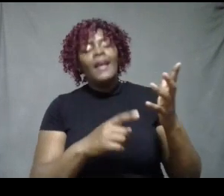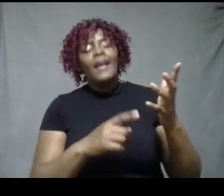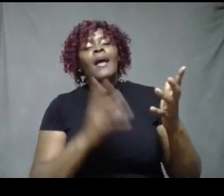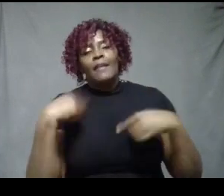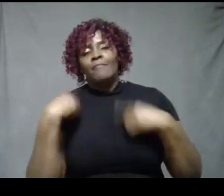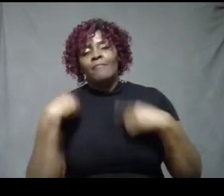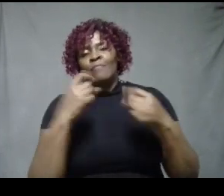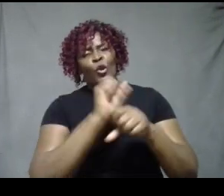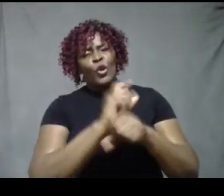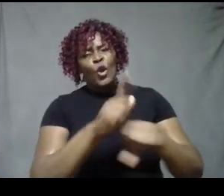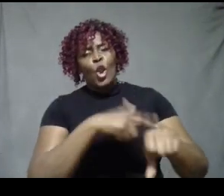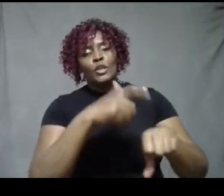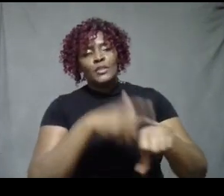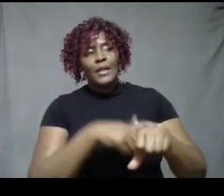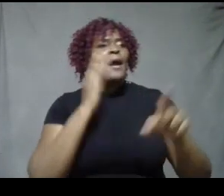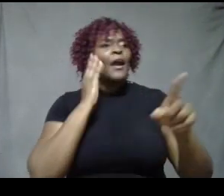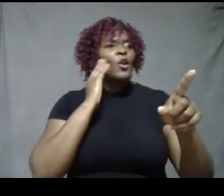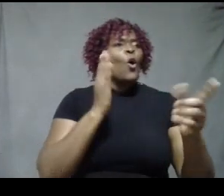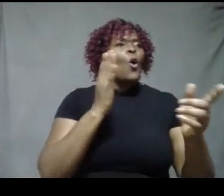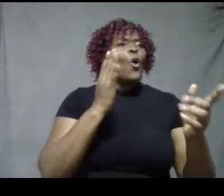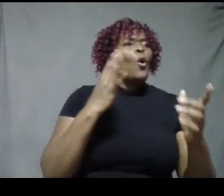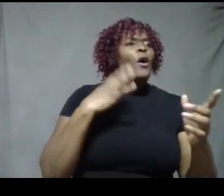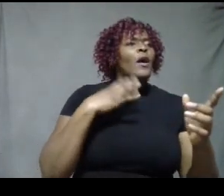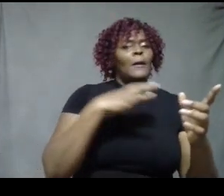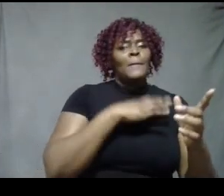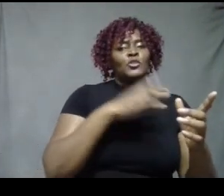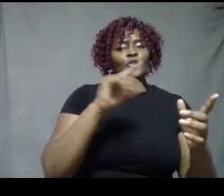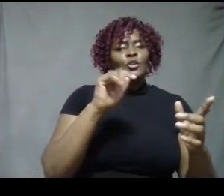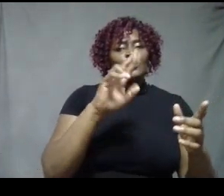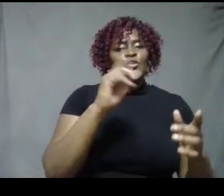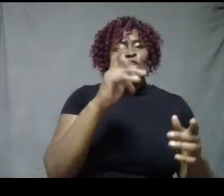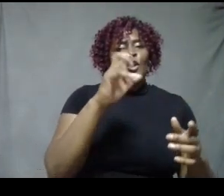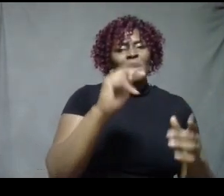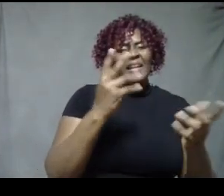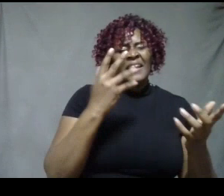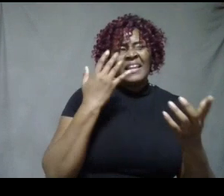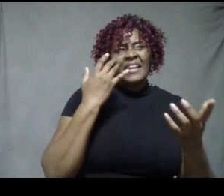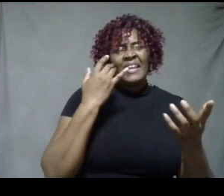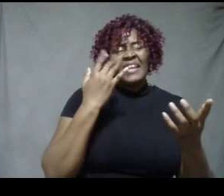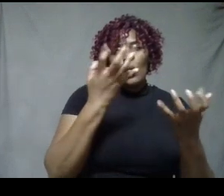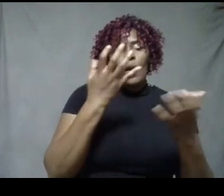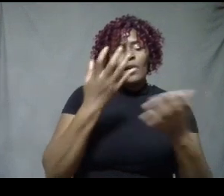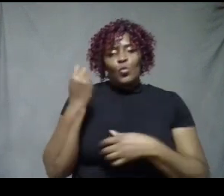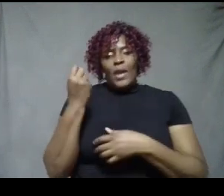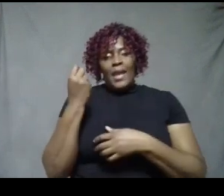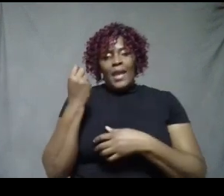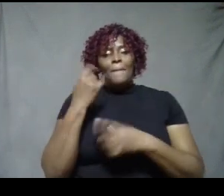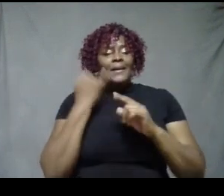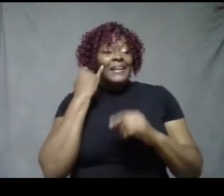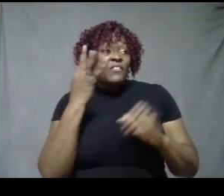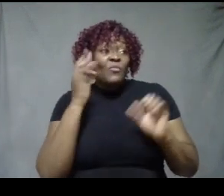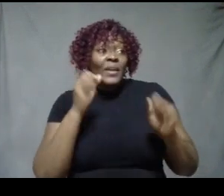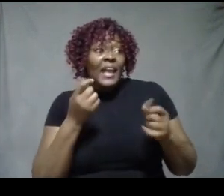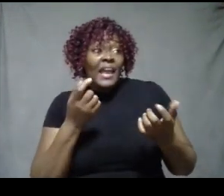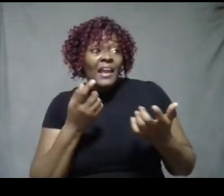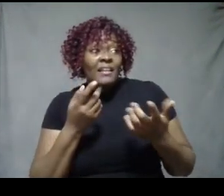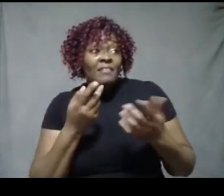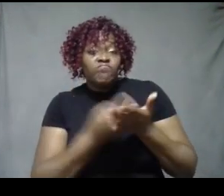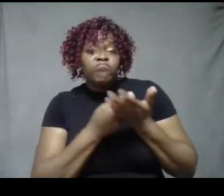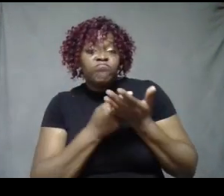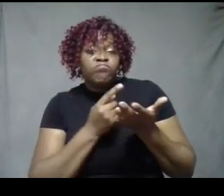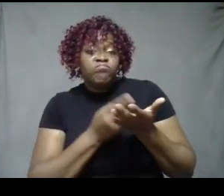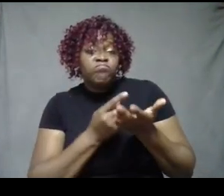understand, Commissioner Turkin, you wanted to table this, but if we could have a few minutes of discussion, I think it would be a great benefit to the city as well as to Affiliated and to us